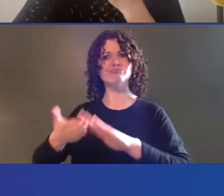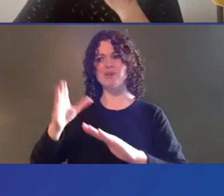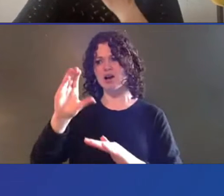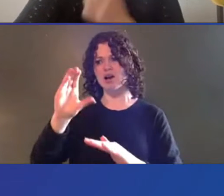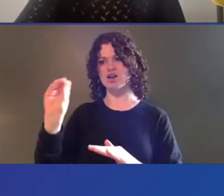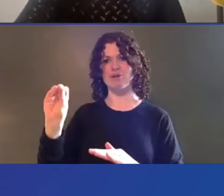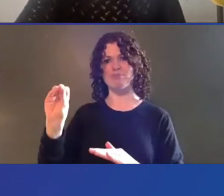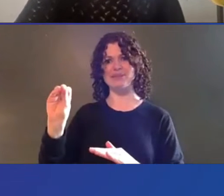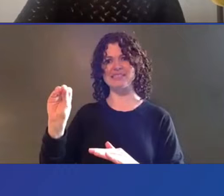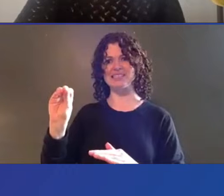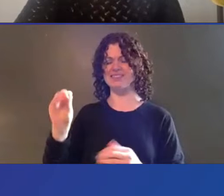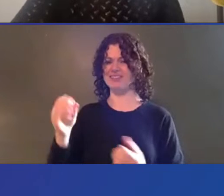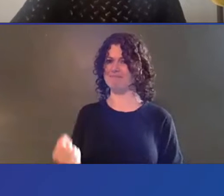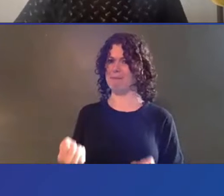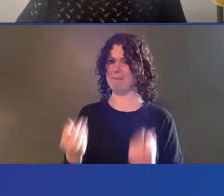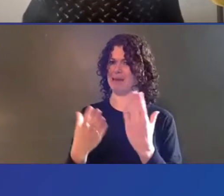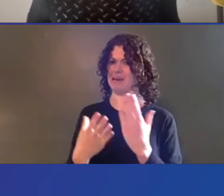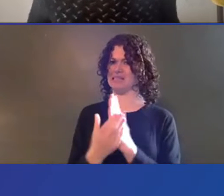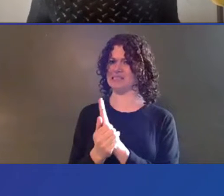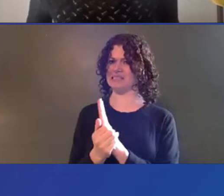that I would love to hear you talk about.